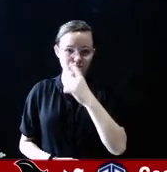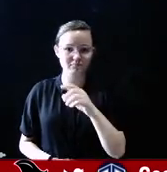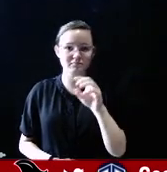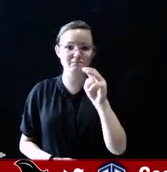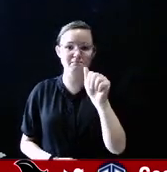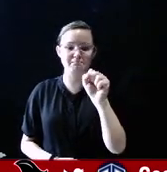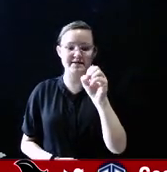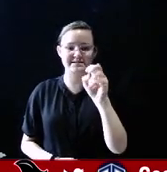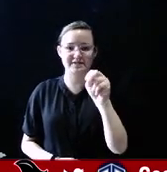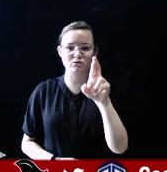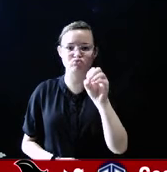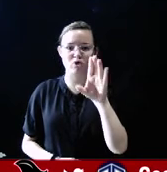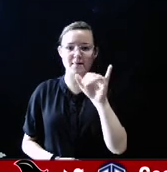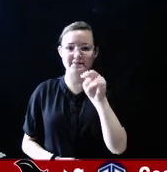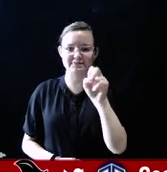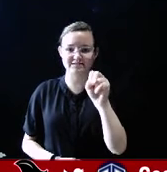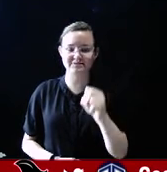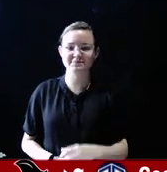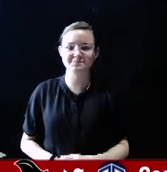Mason Robbins.